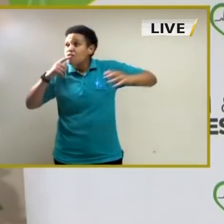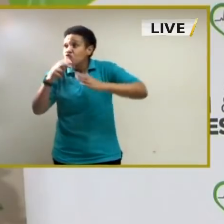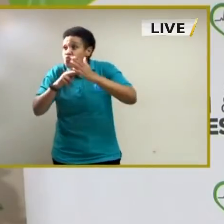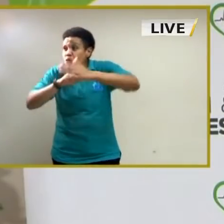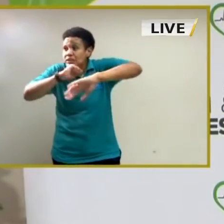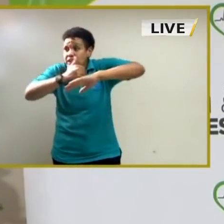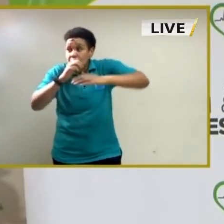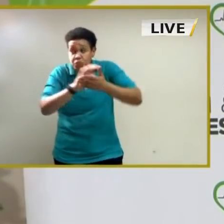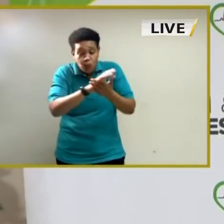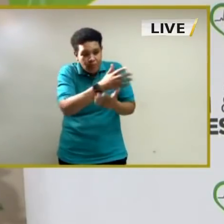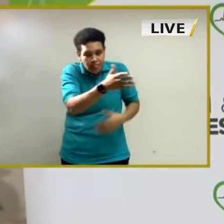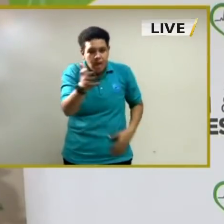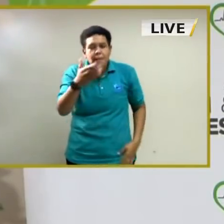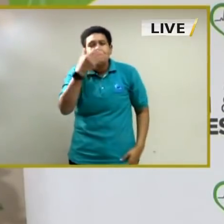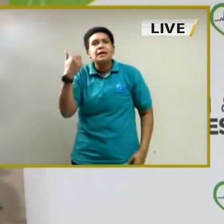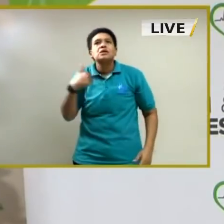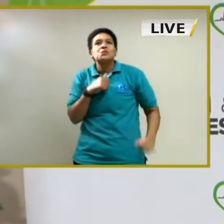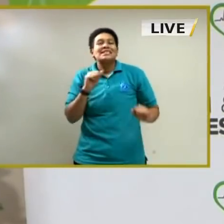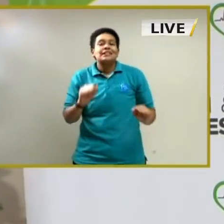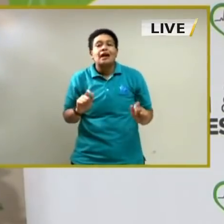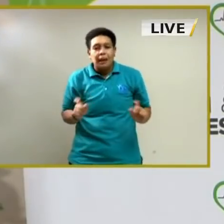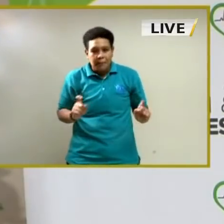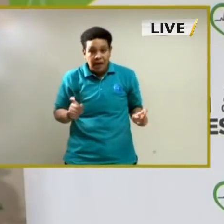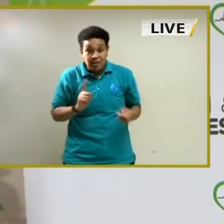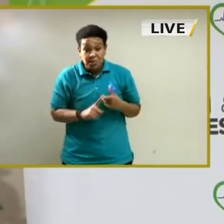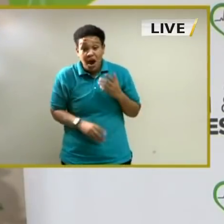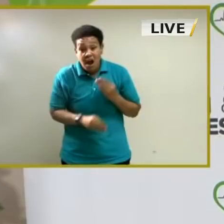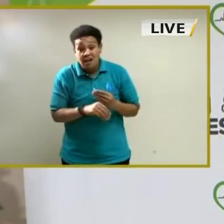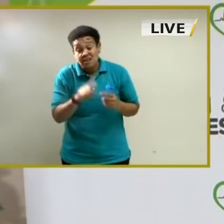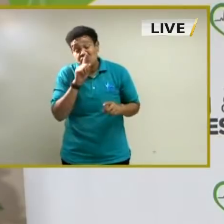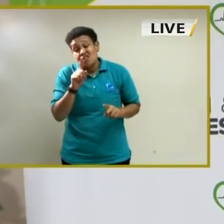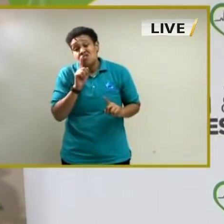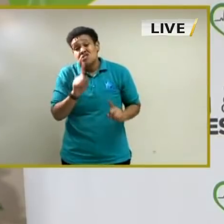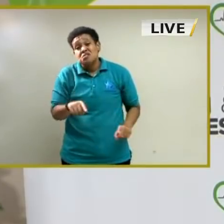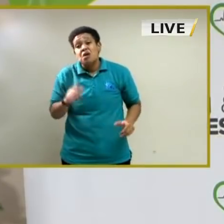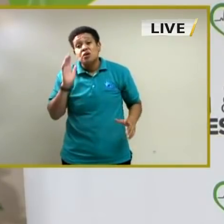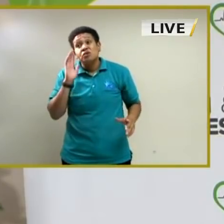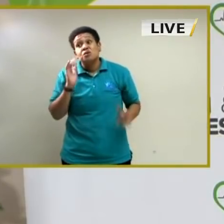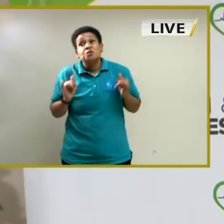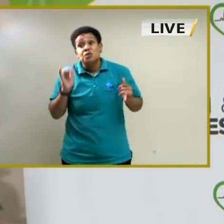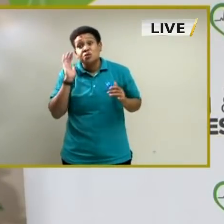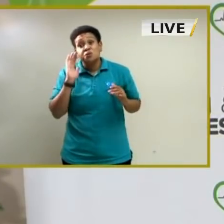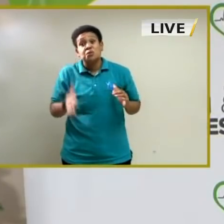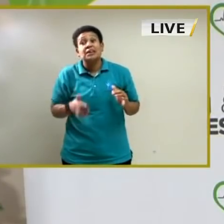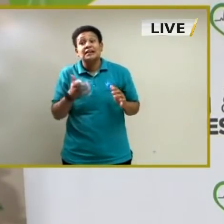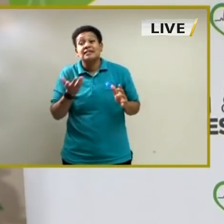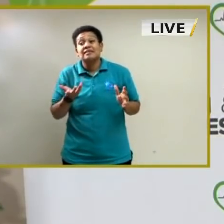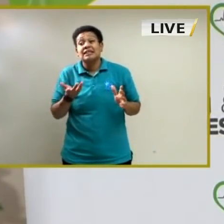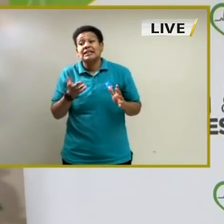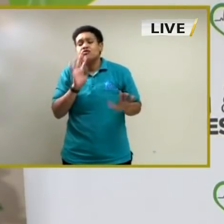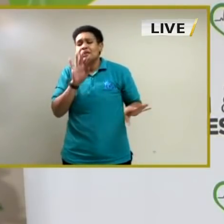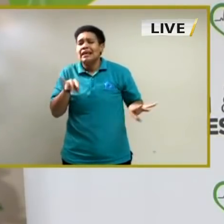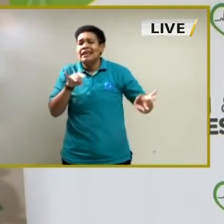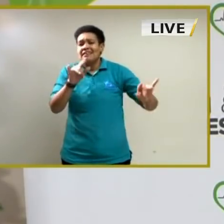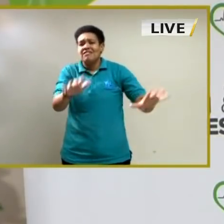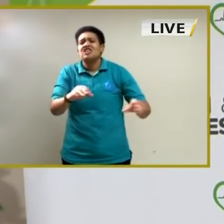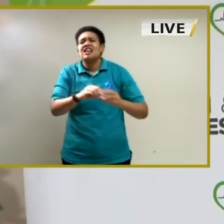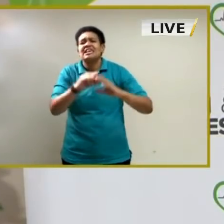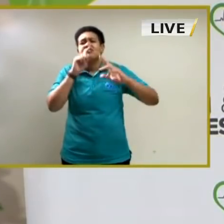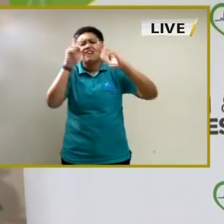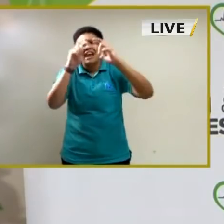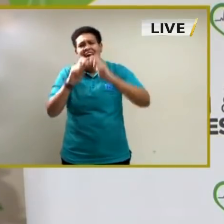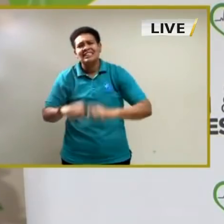we can do, but also a response that will be efficient in